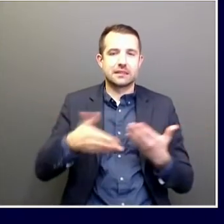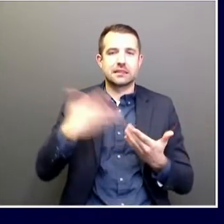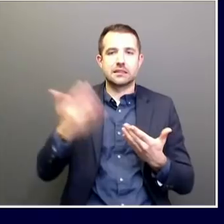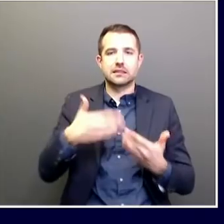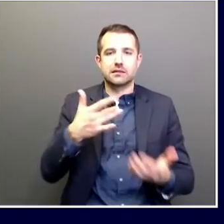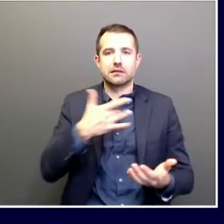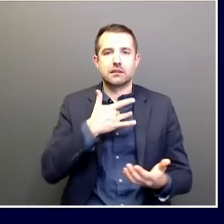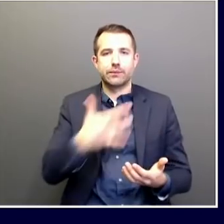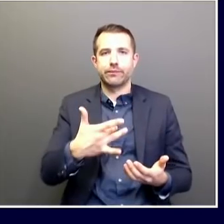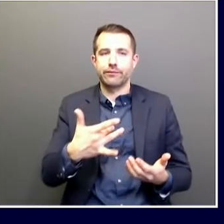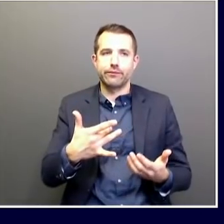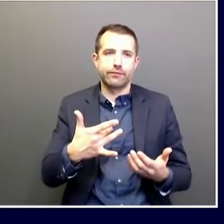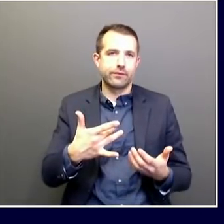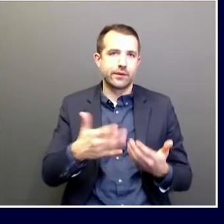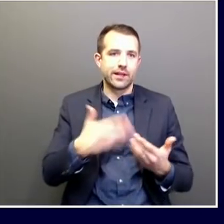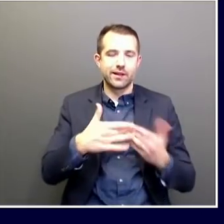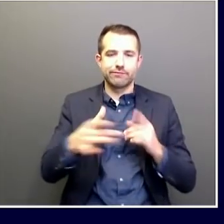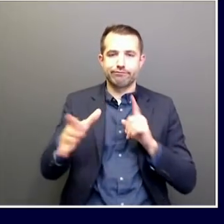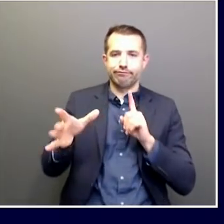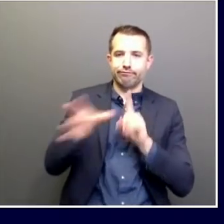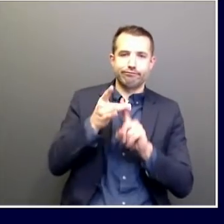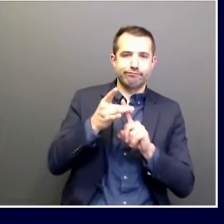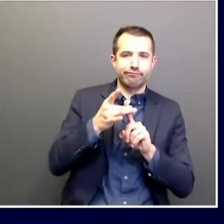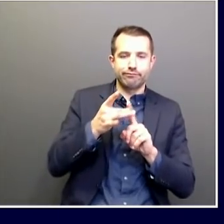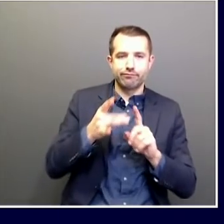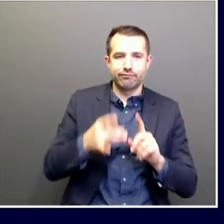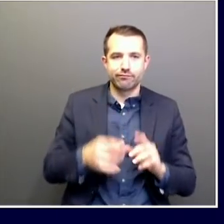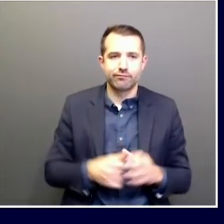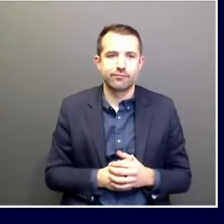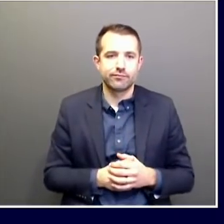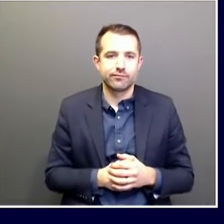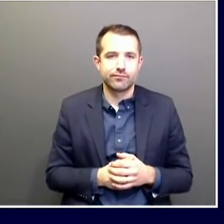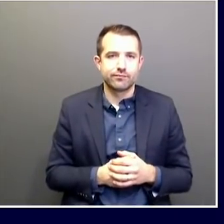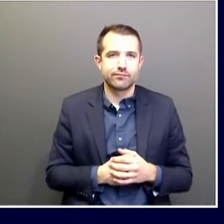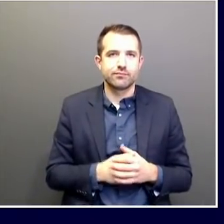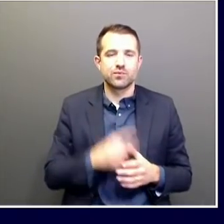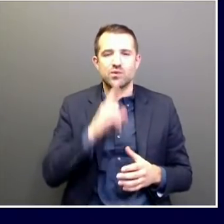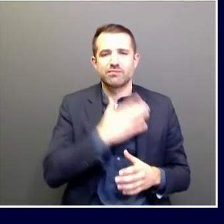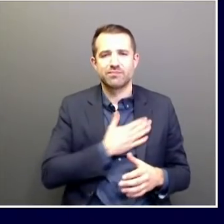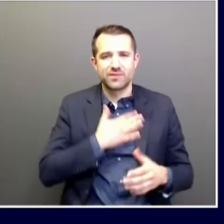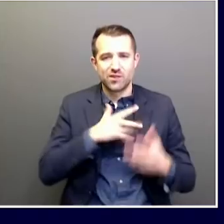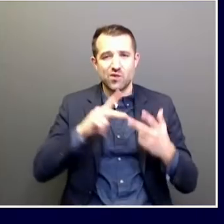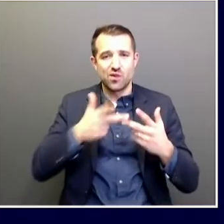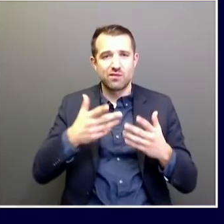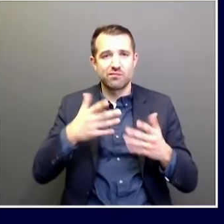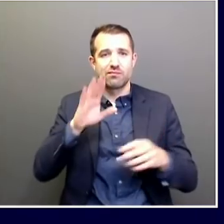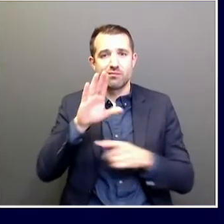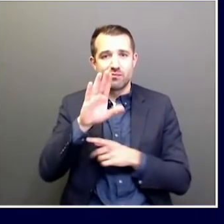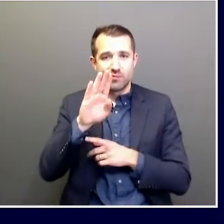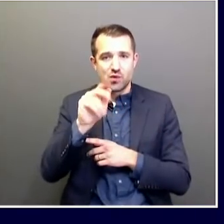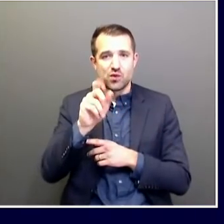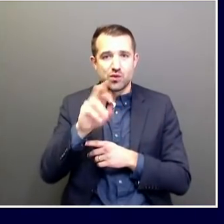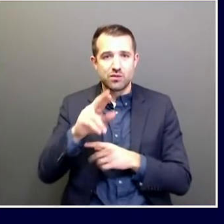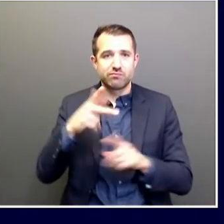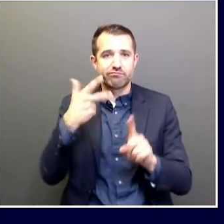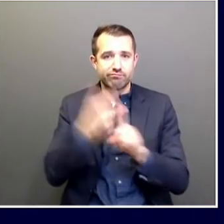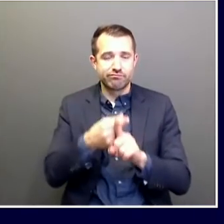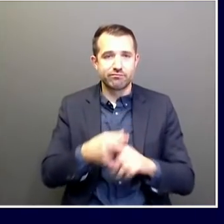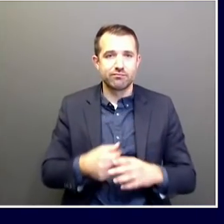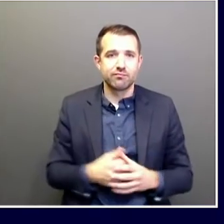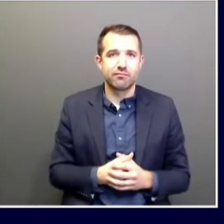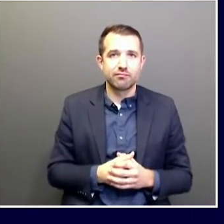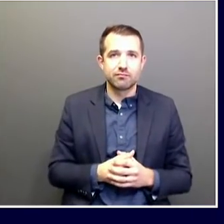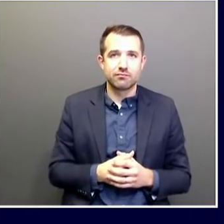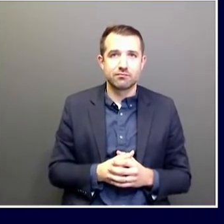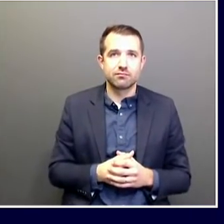at a higher risk of COVID. Again, all the more reason to get a booster. Mm-hmm. And just to put a bow on this, I remember